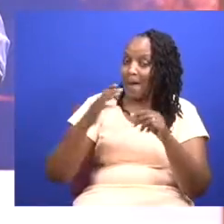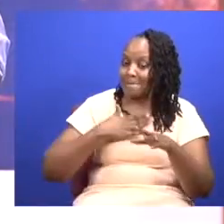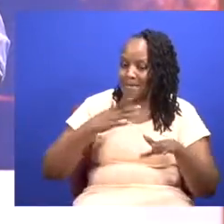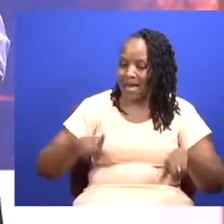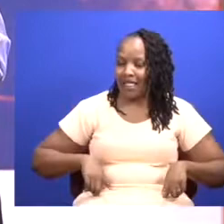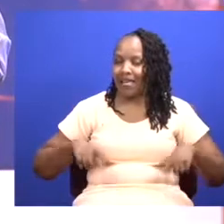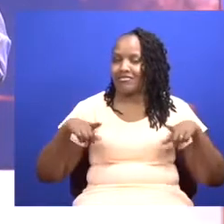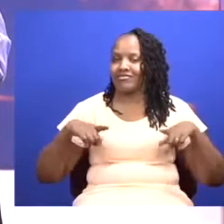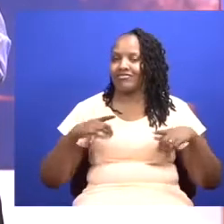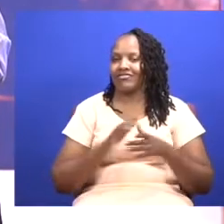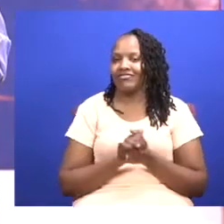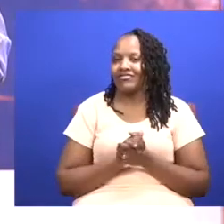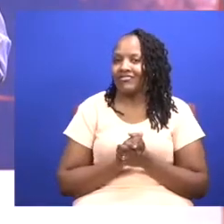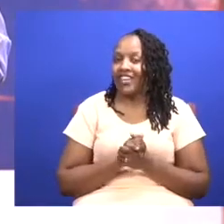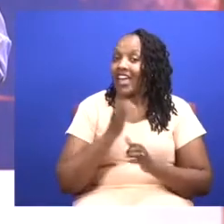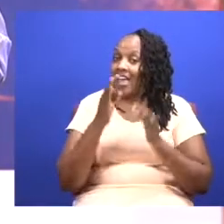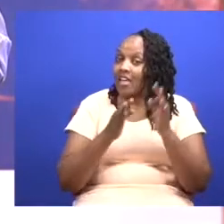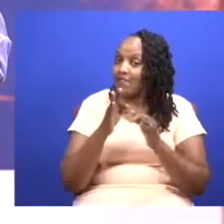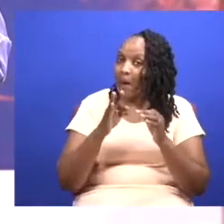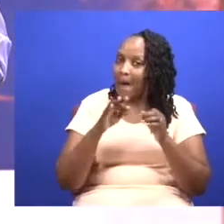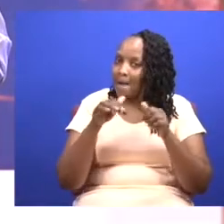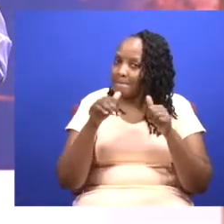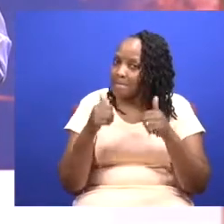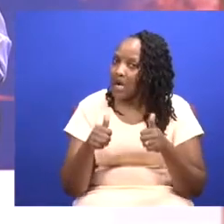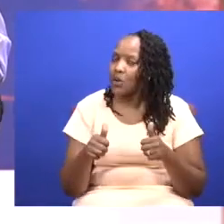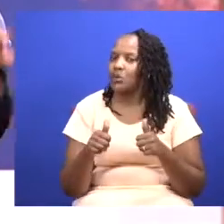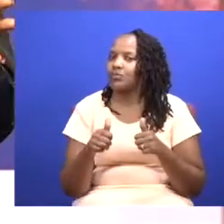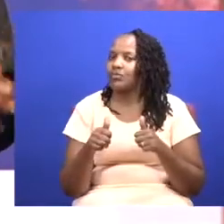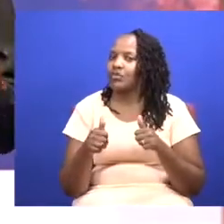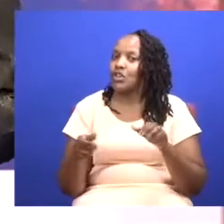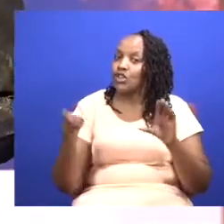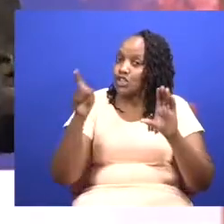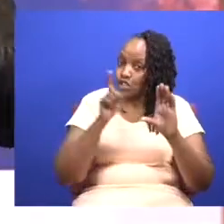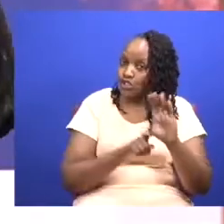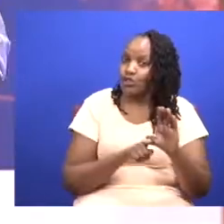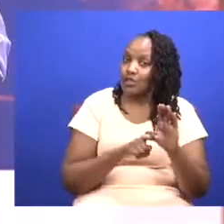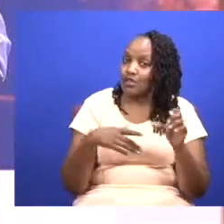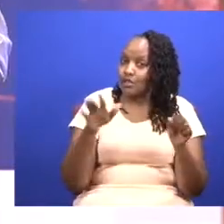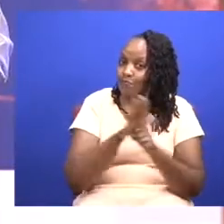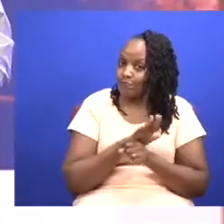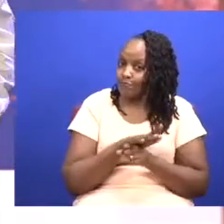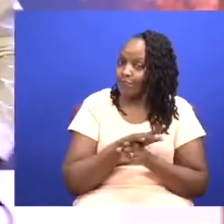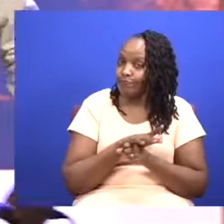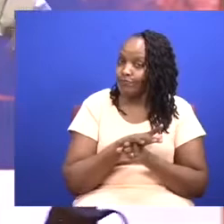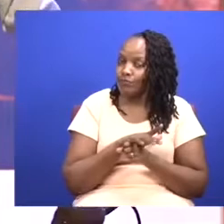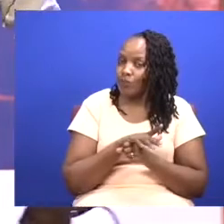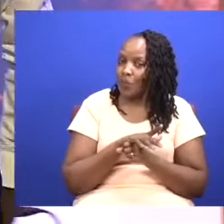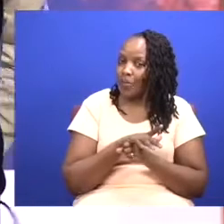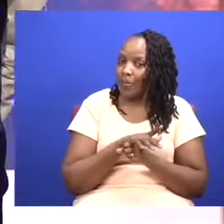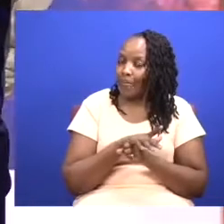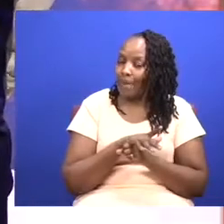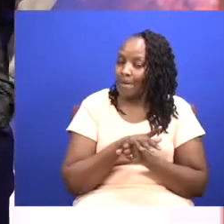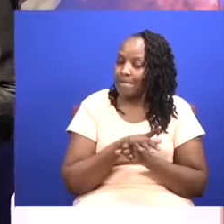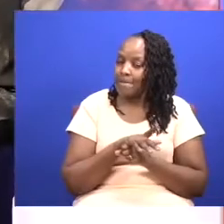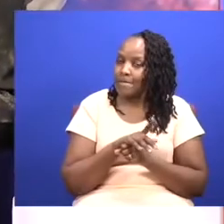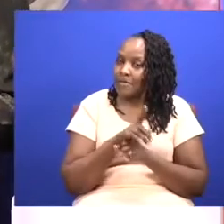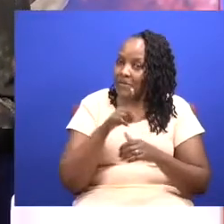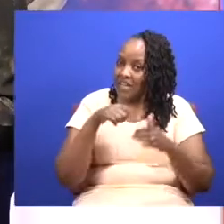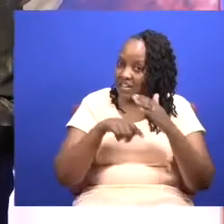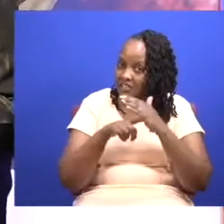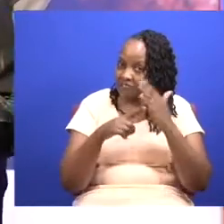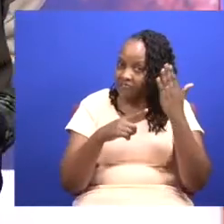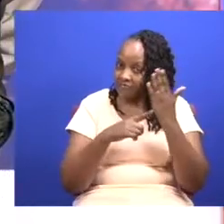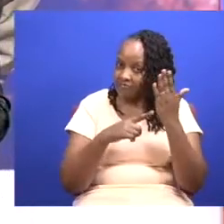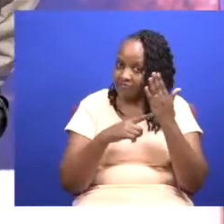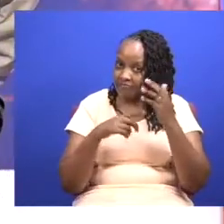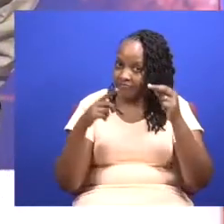for the day is what? My life. If you have not subscribed to us, our channels, before, I'd like you to just do